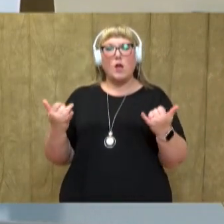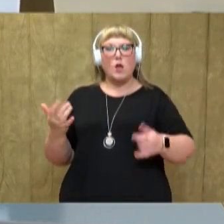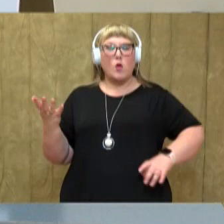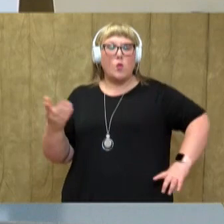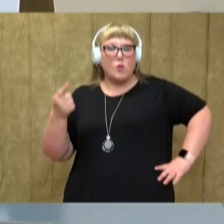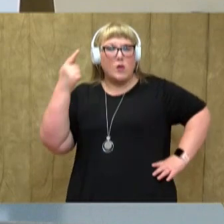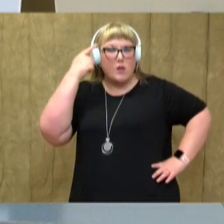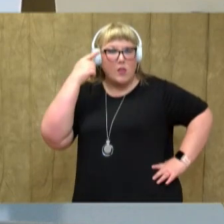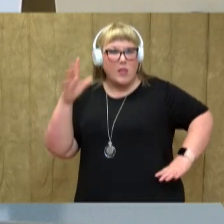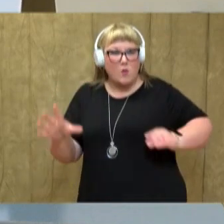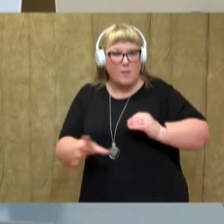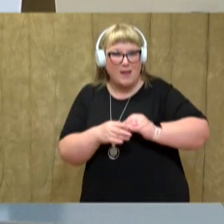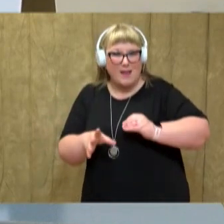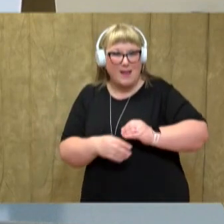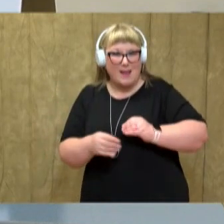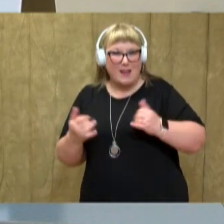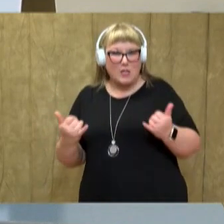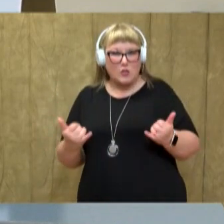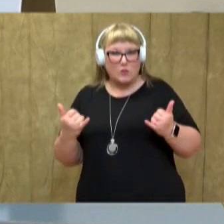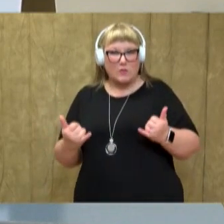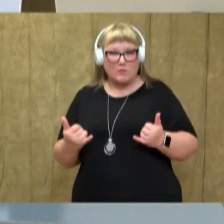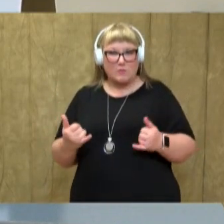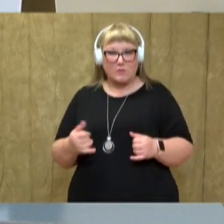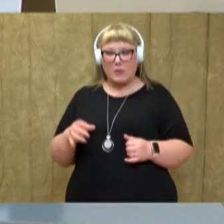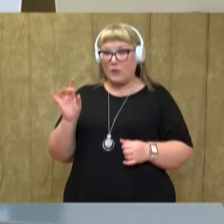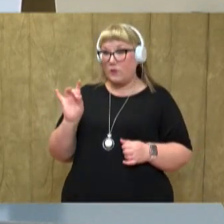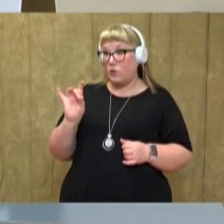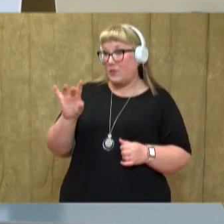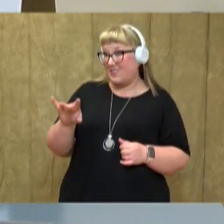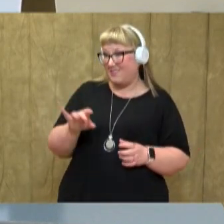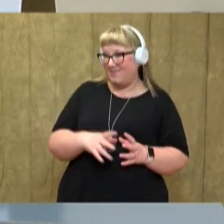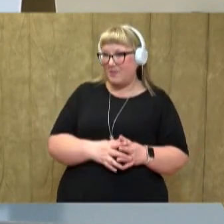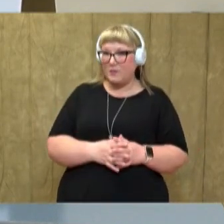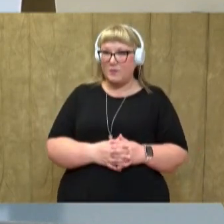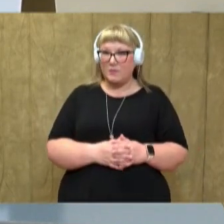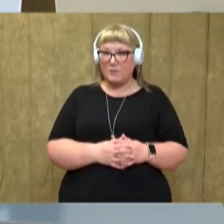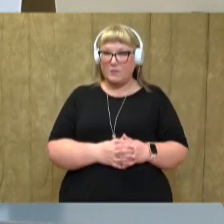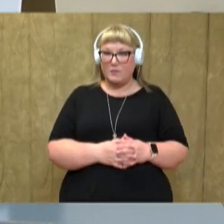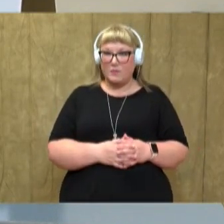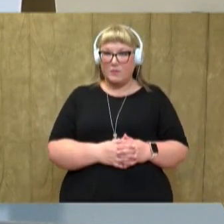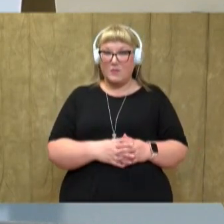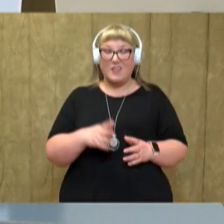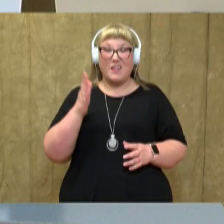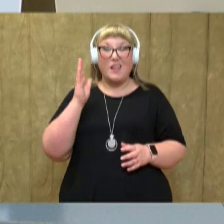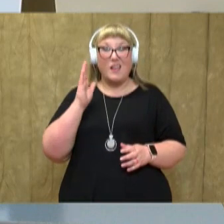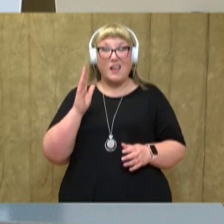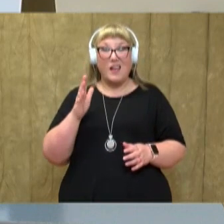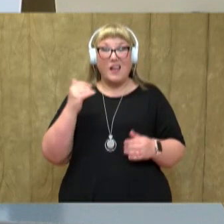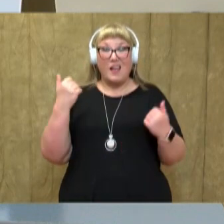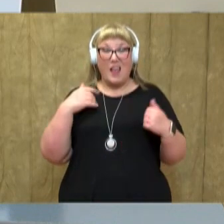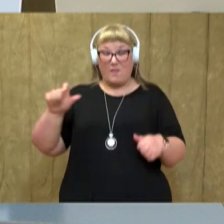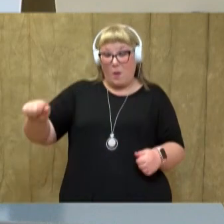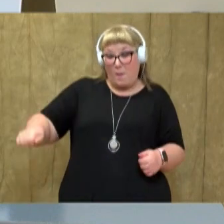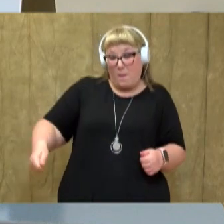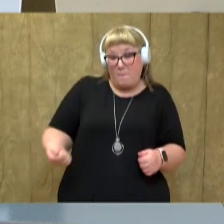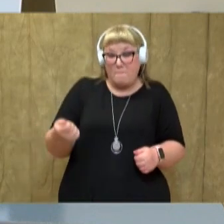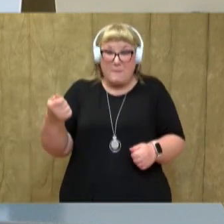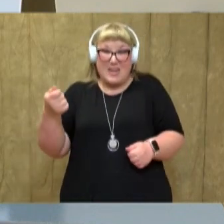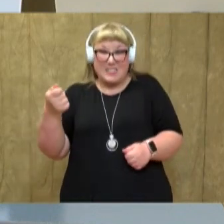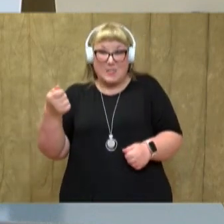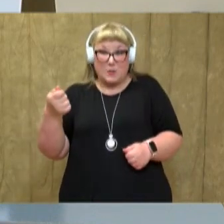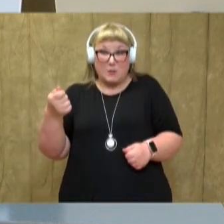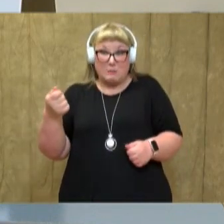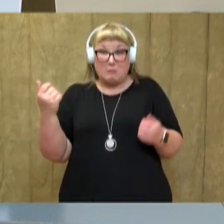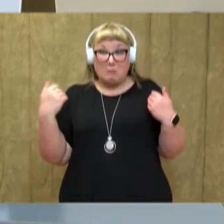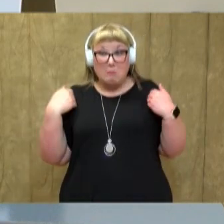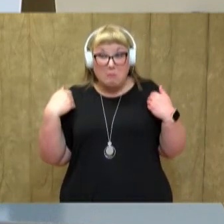be adding today? I'll give you a hint. I have a big spoon. That might be called a scoop.